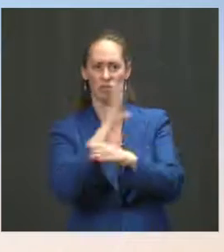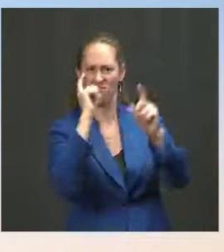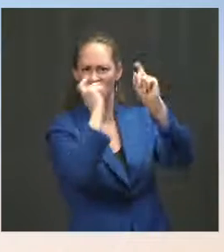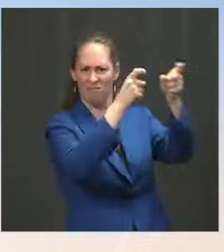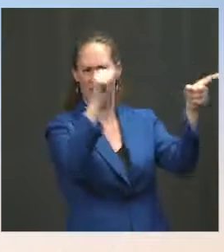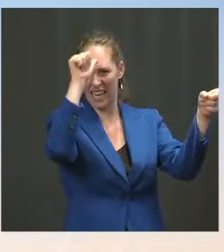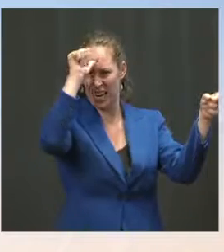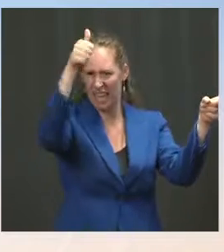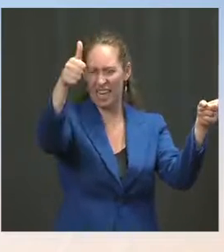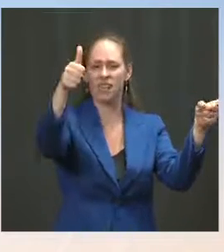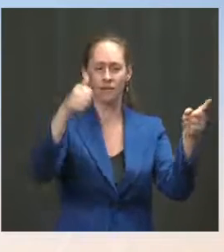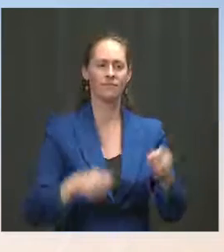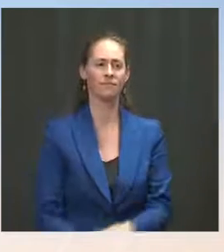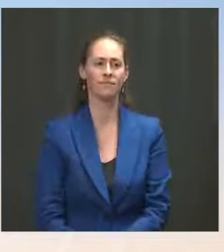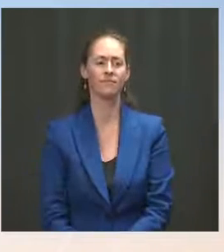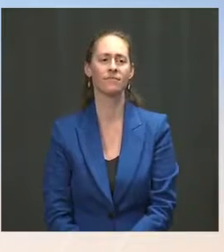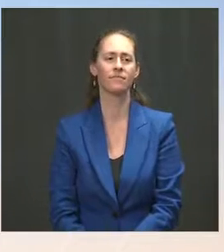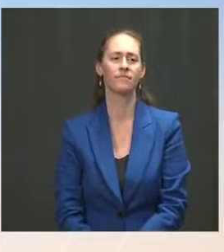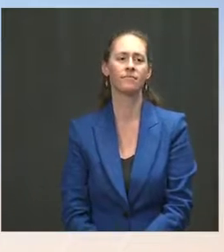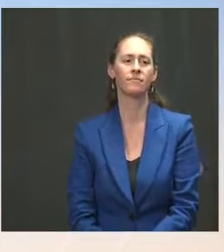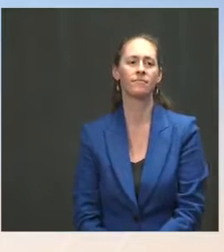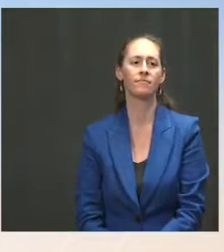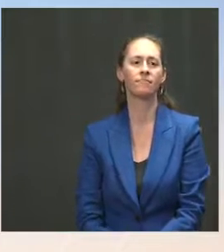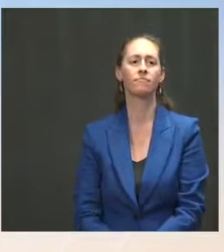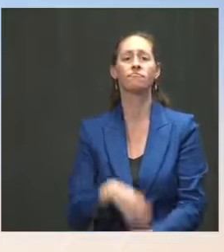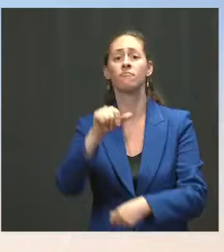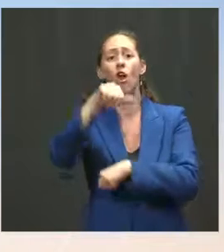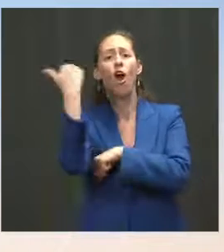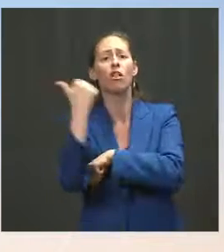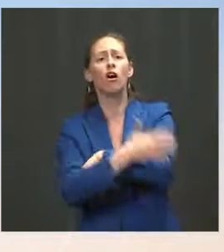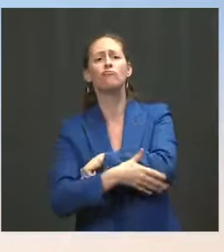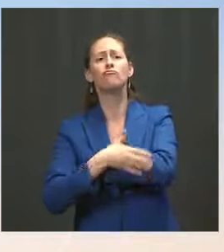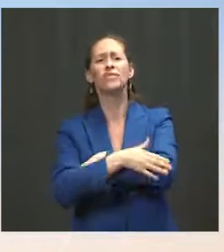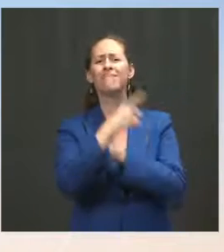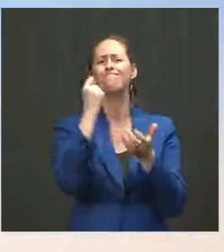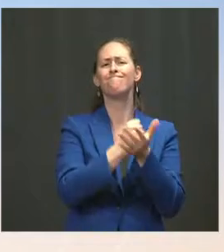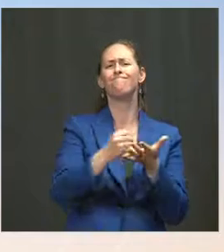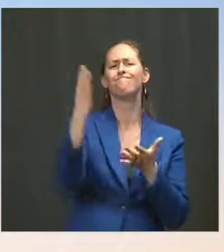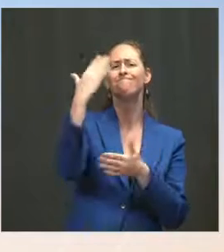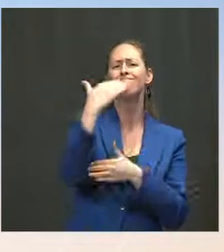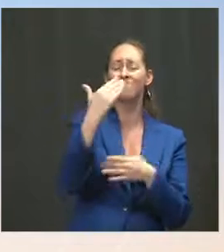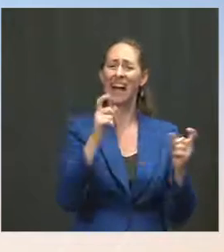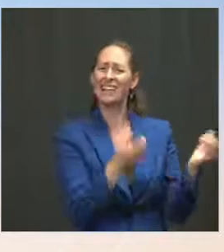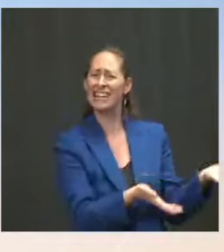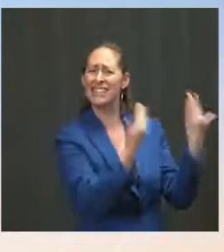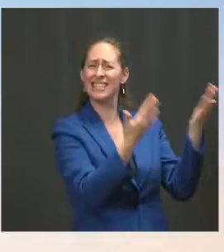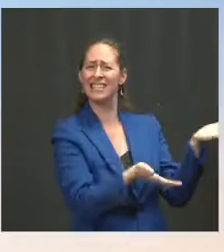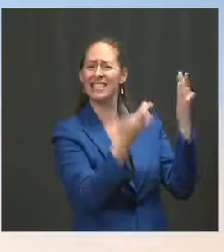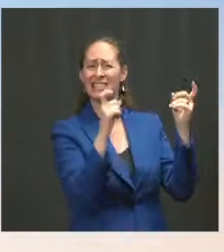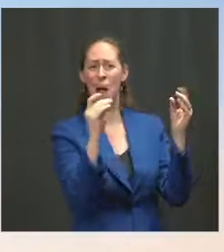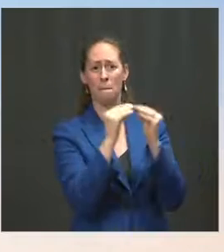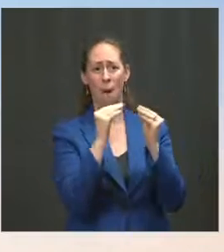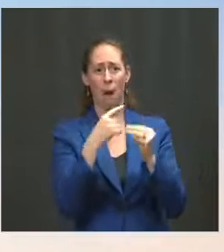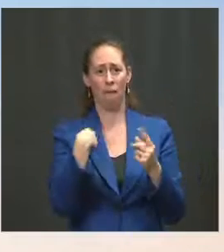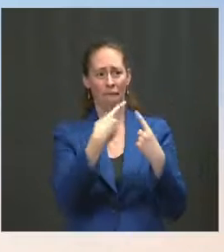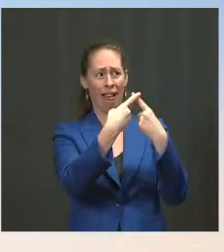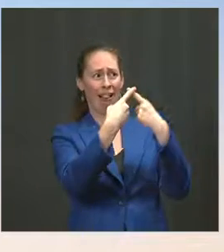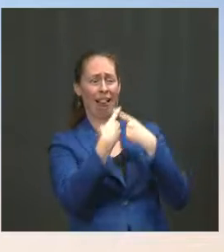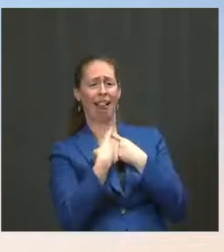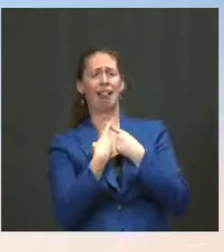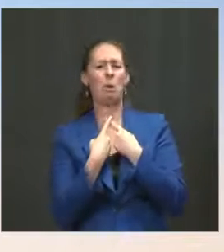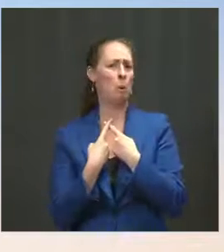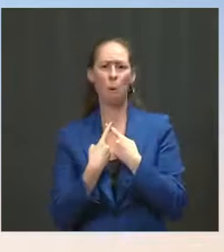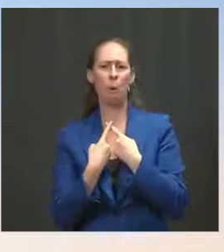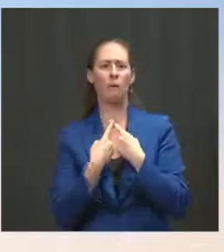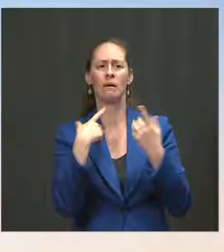other countries in the global community, other wealthy countries, stepping up and doing more to contribute. So that's what I would note.